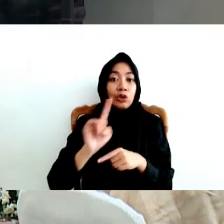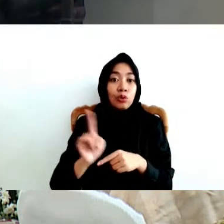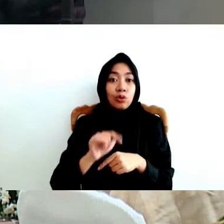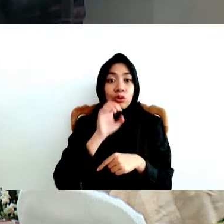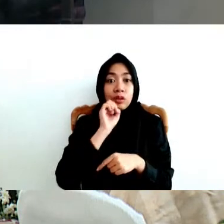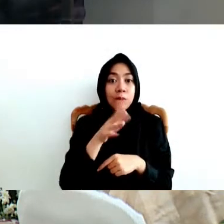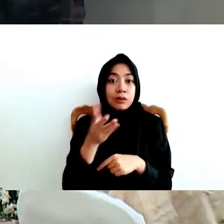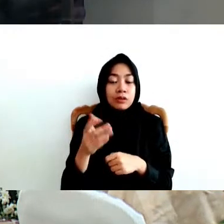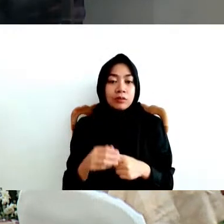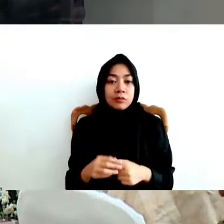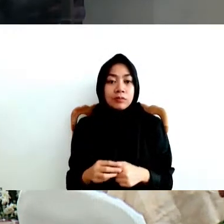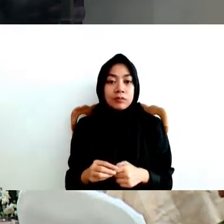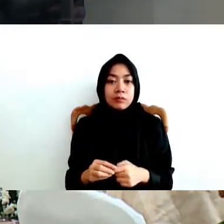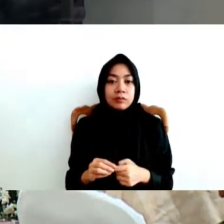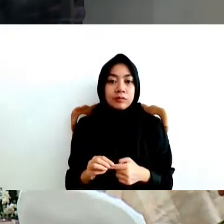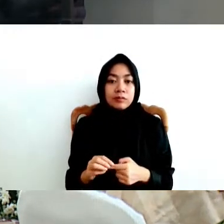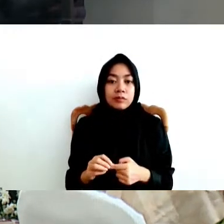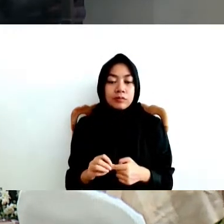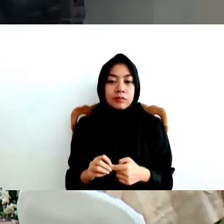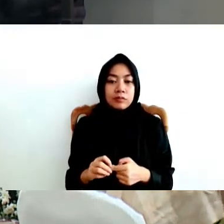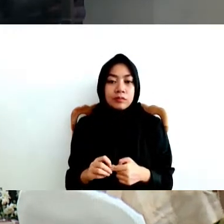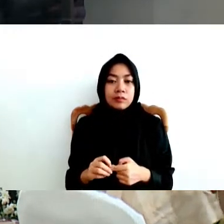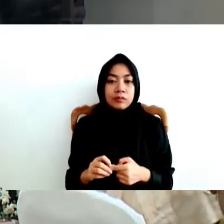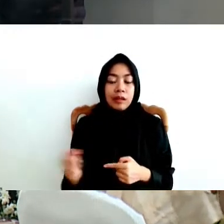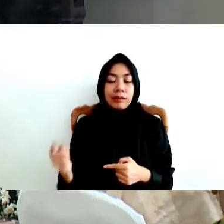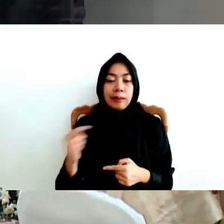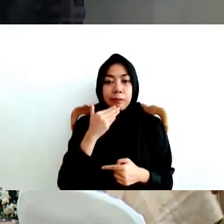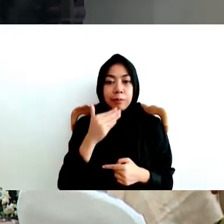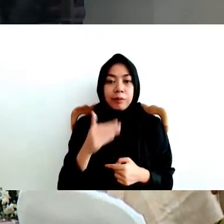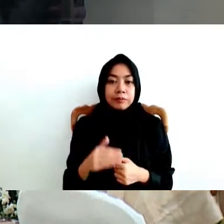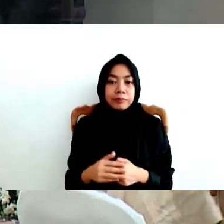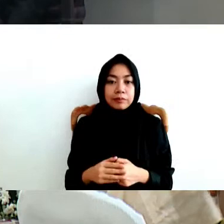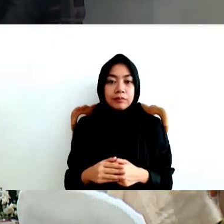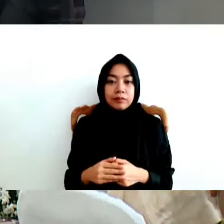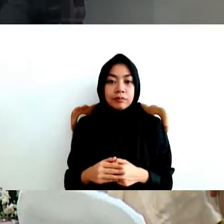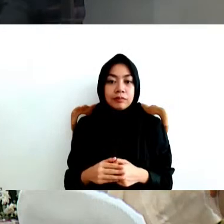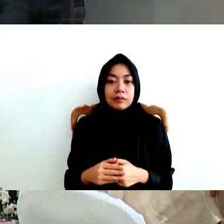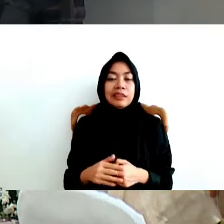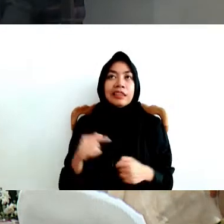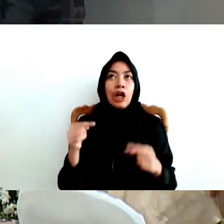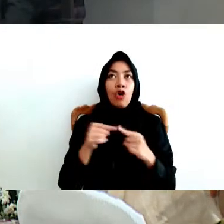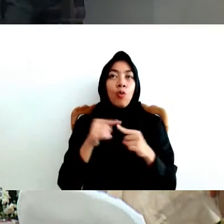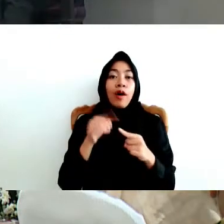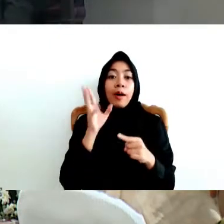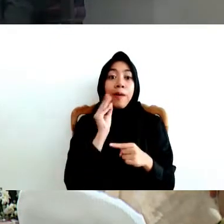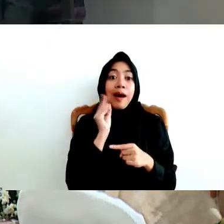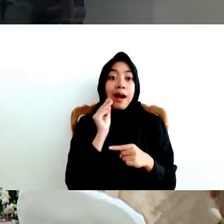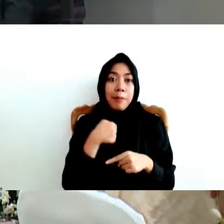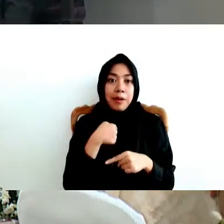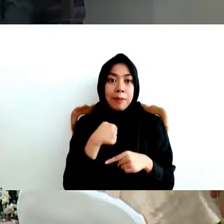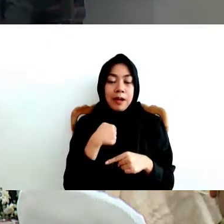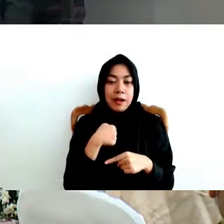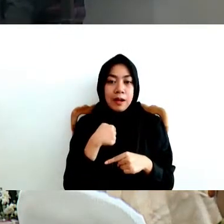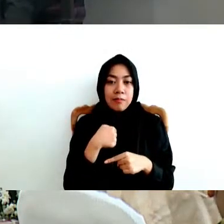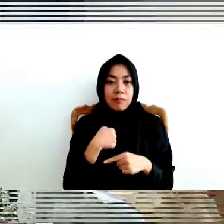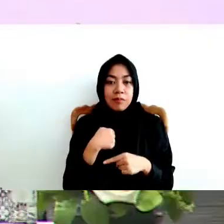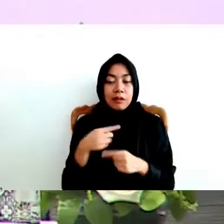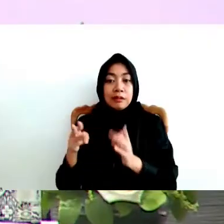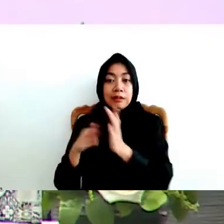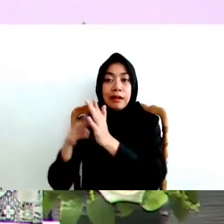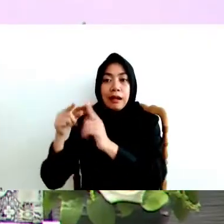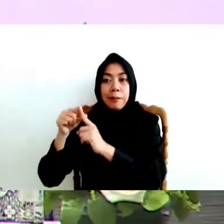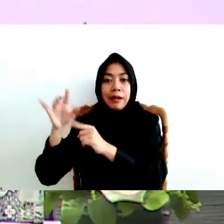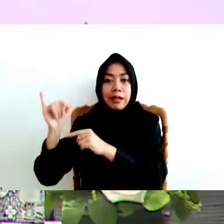please. Thank you. Thank you for the questions. I would like to share our experience in using a similar kind of